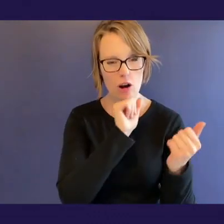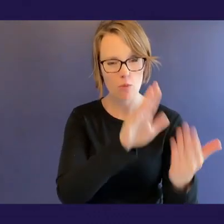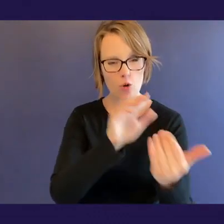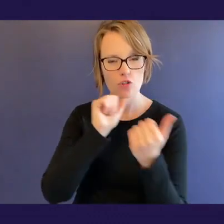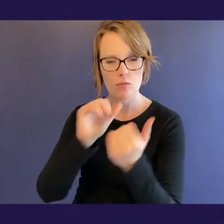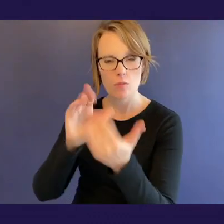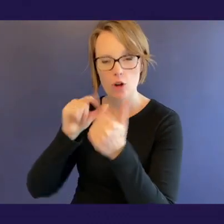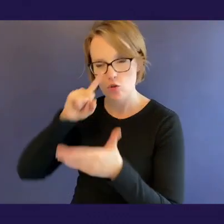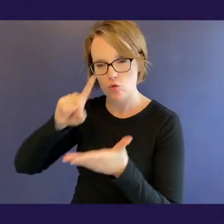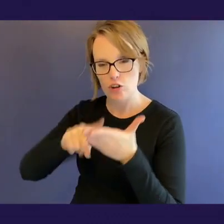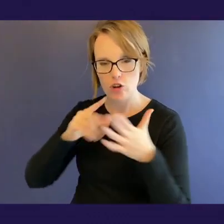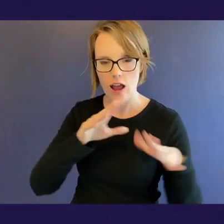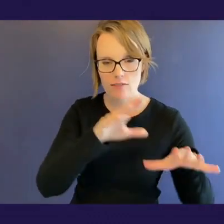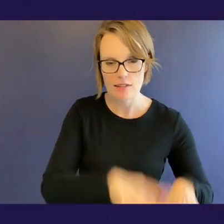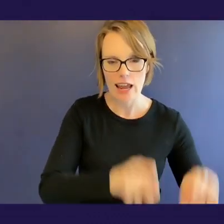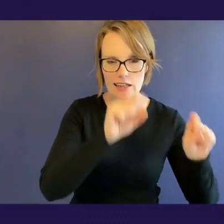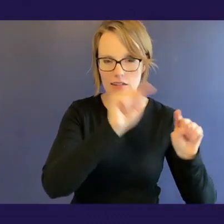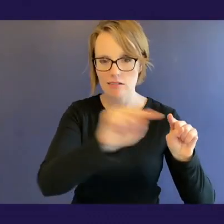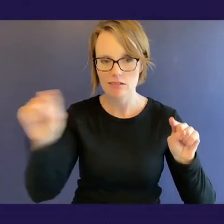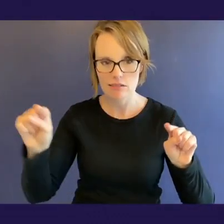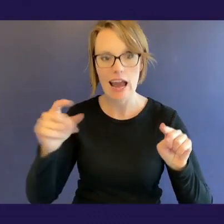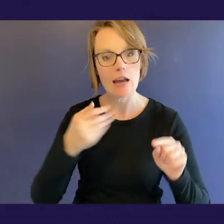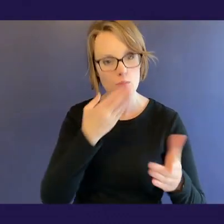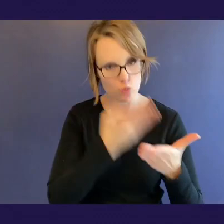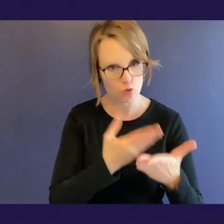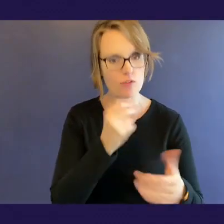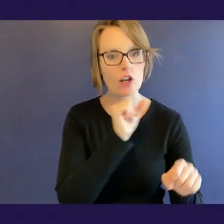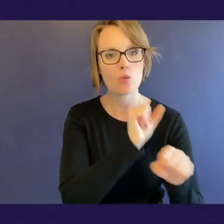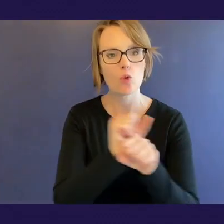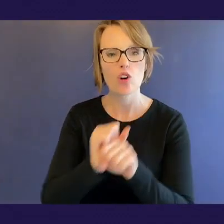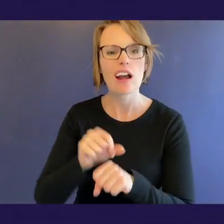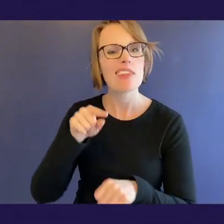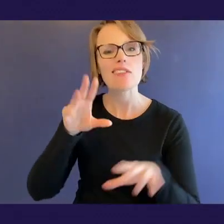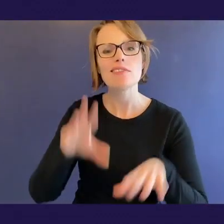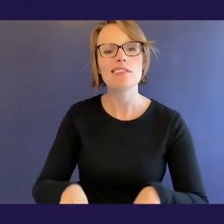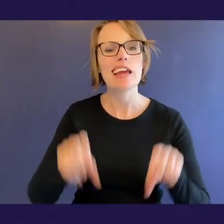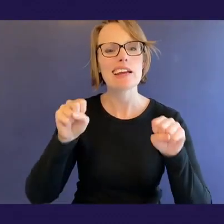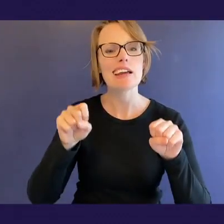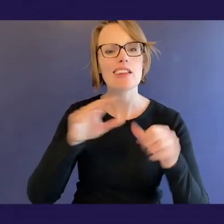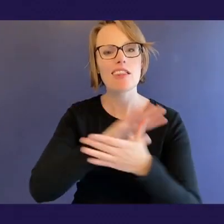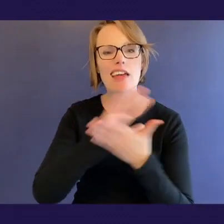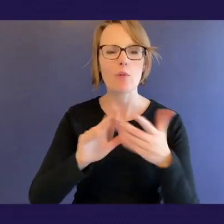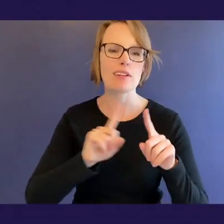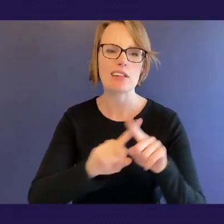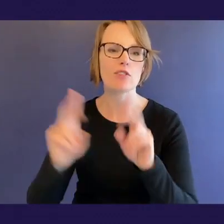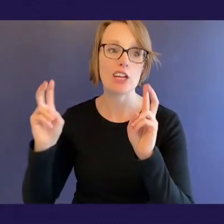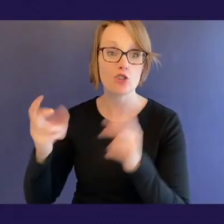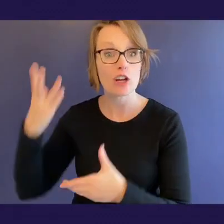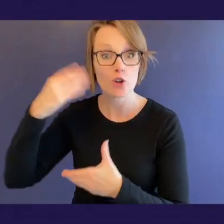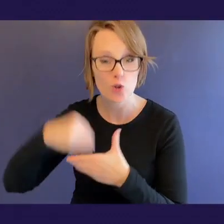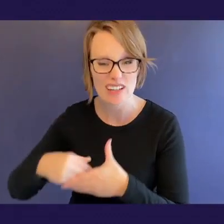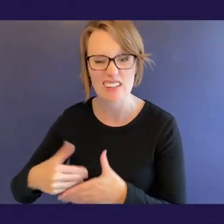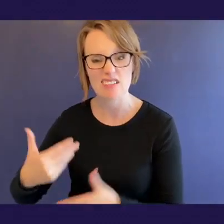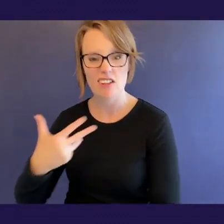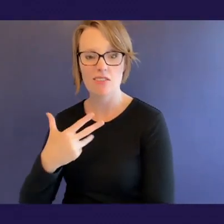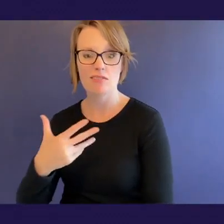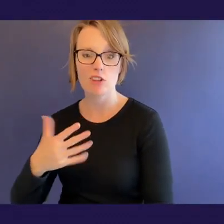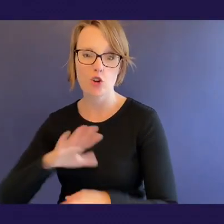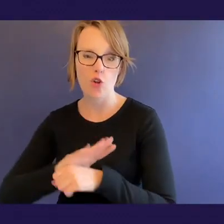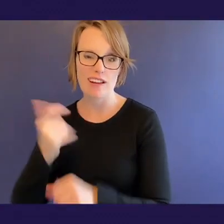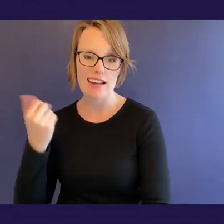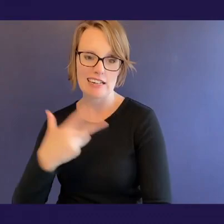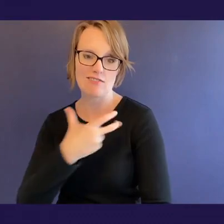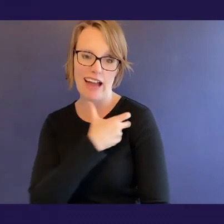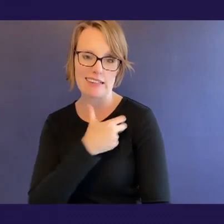a variety of different issues, including COVID-19 vaccine hesitancy. Our team was involved in a study